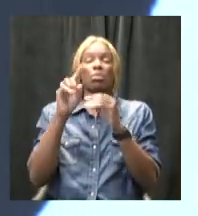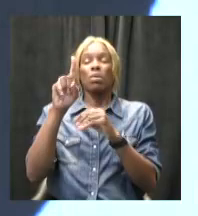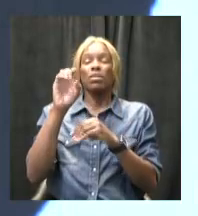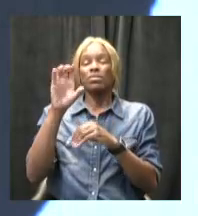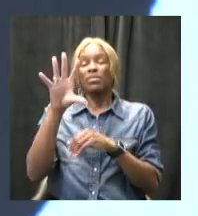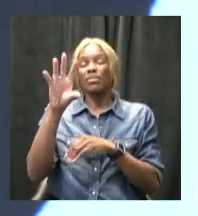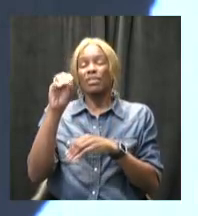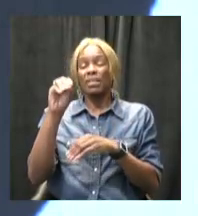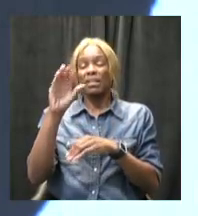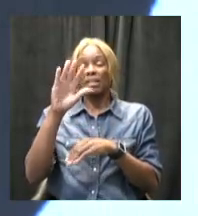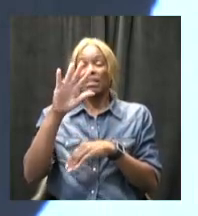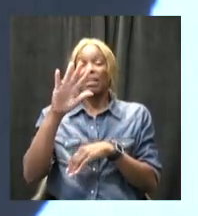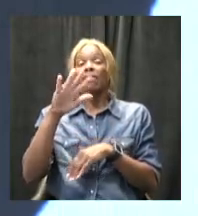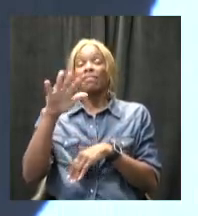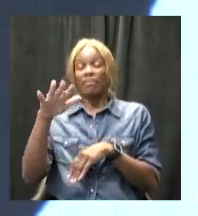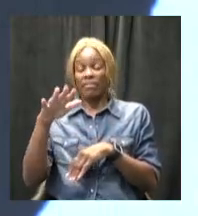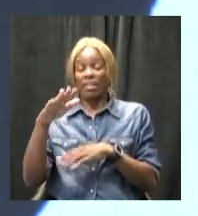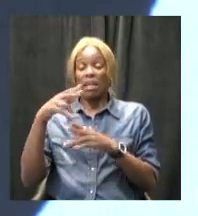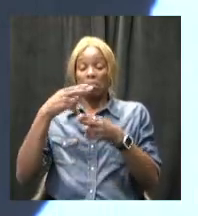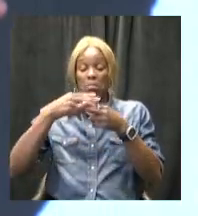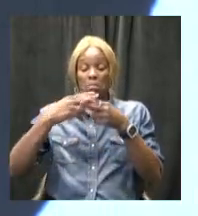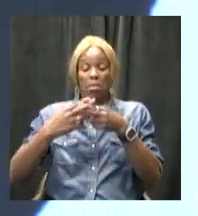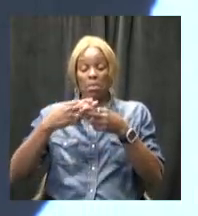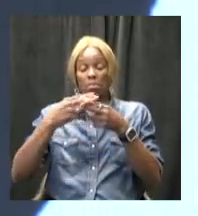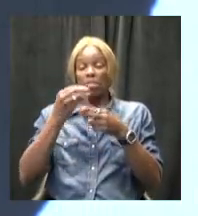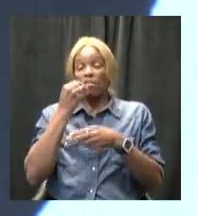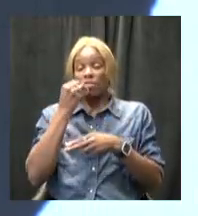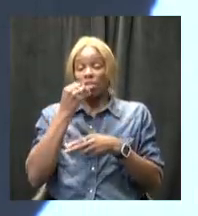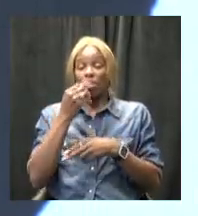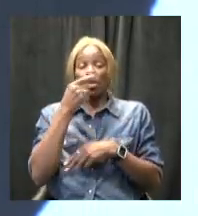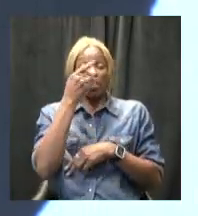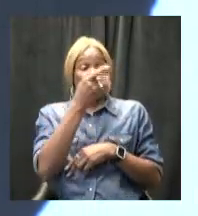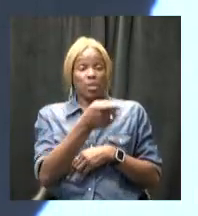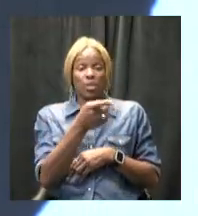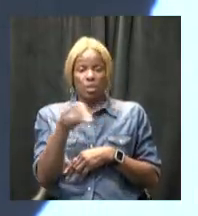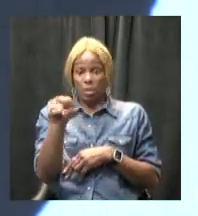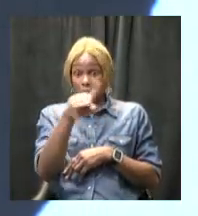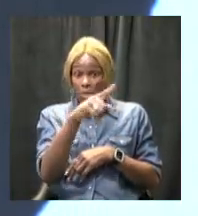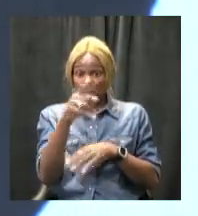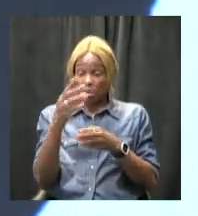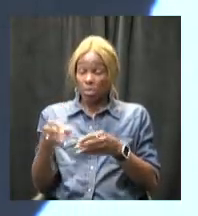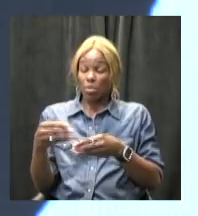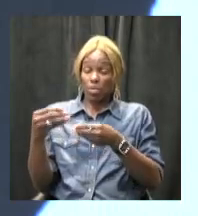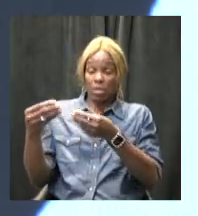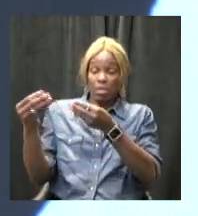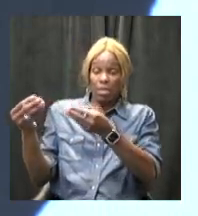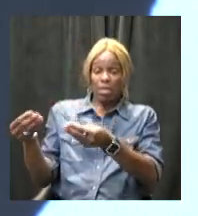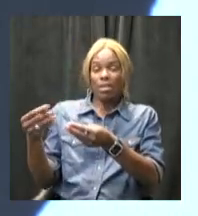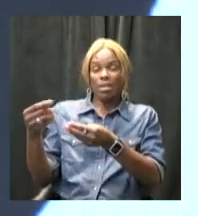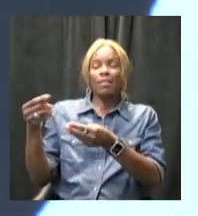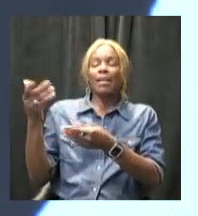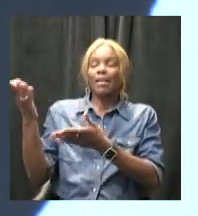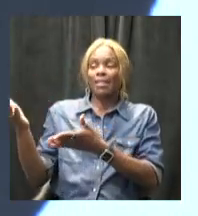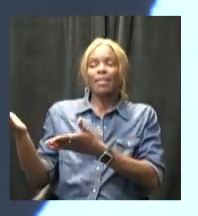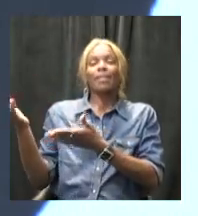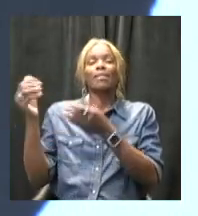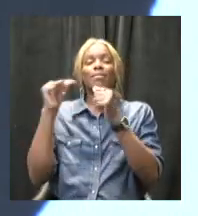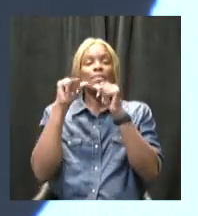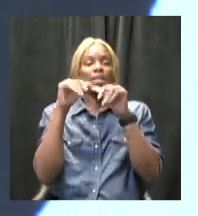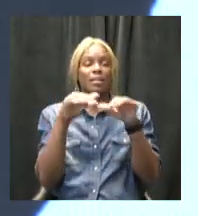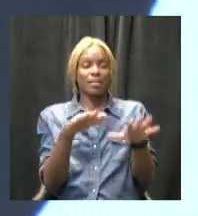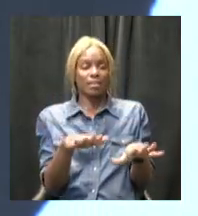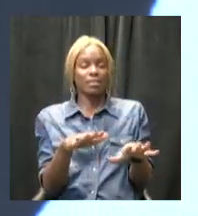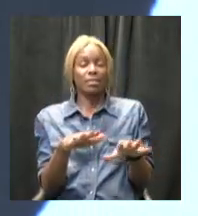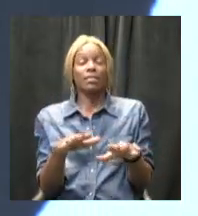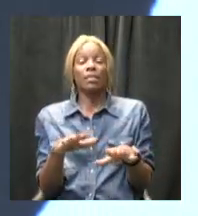of food. You give and they're able to bless other people. And Harmony, not only is it doing the food pantry, but we also have a